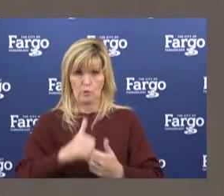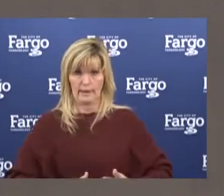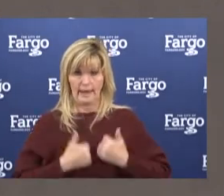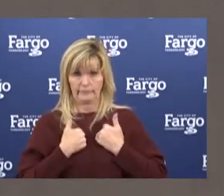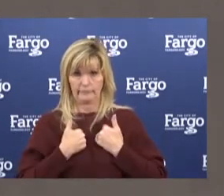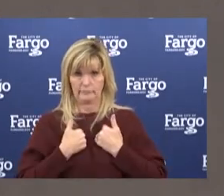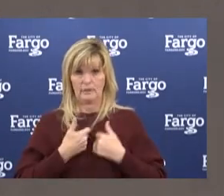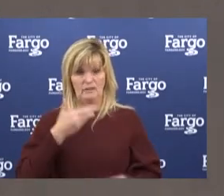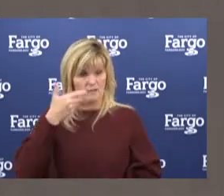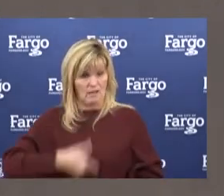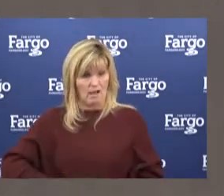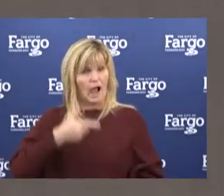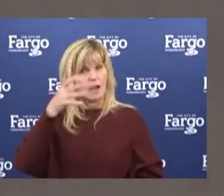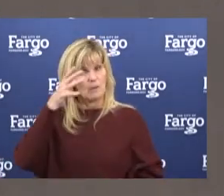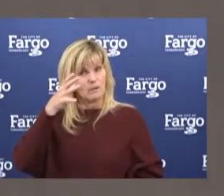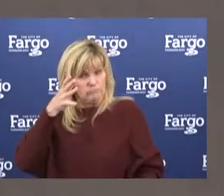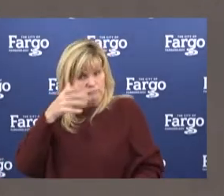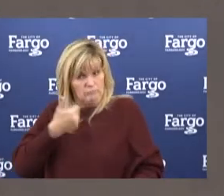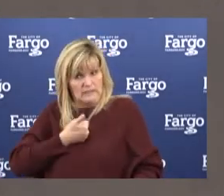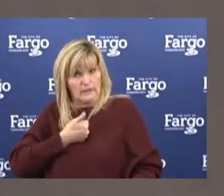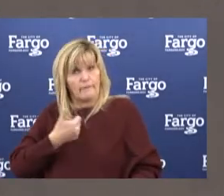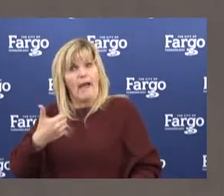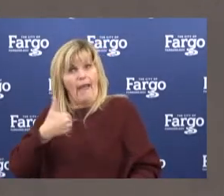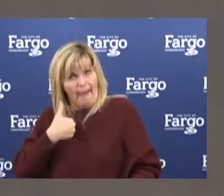I'm one of these guys with an underlying condition.